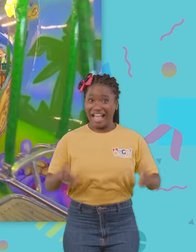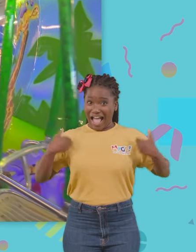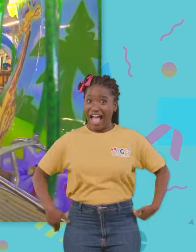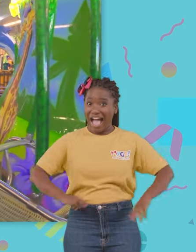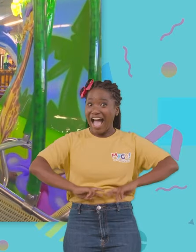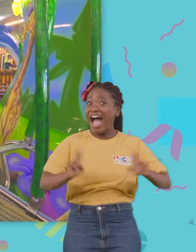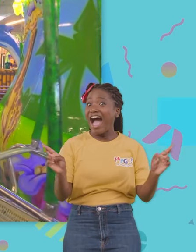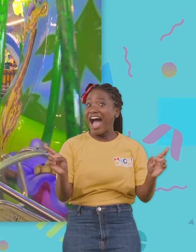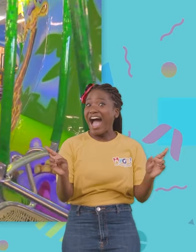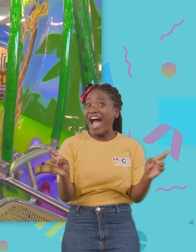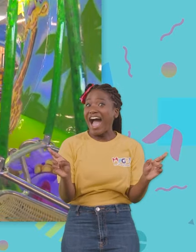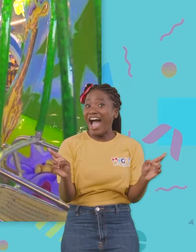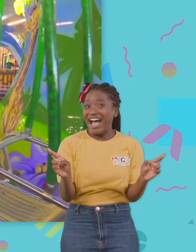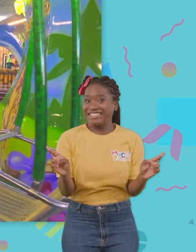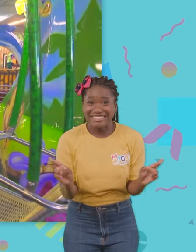I'm ready.